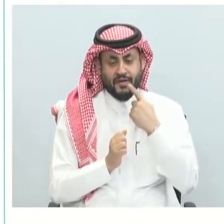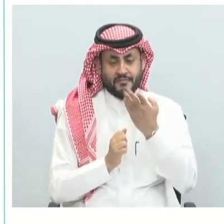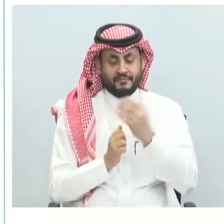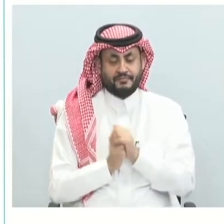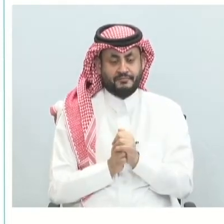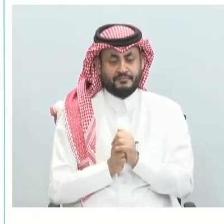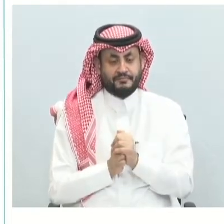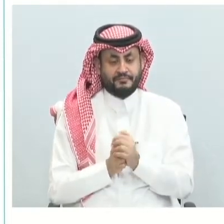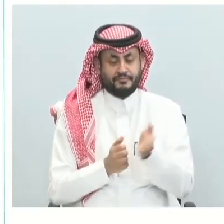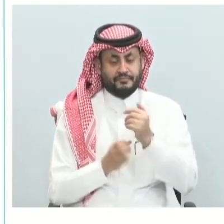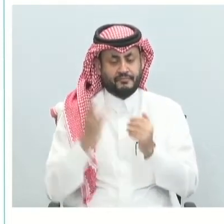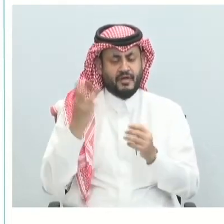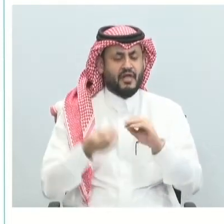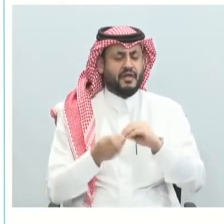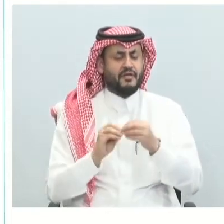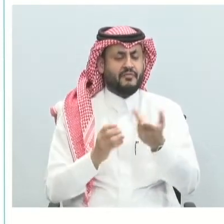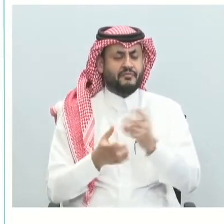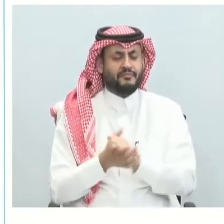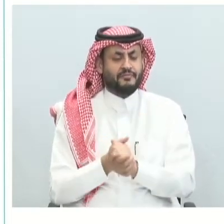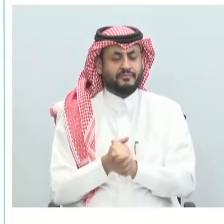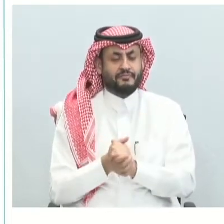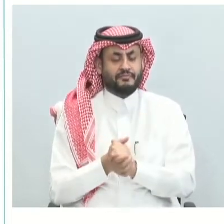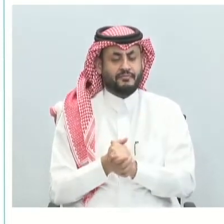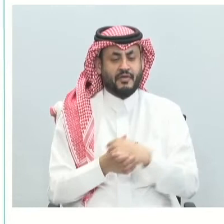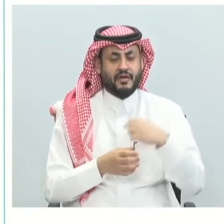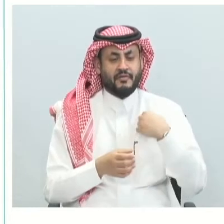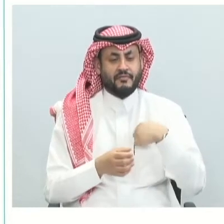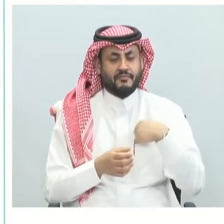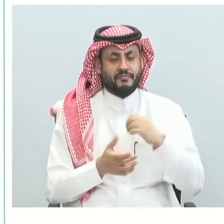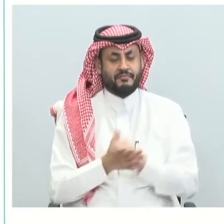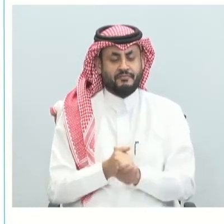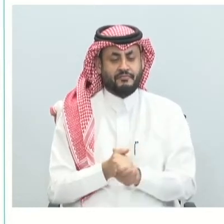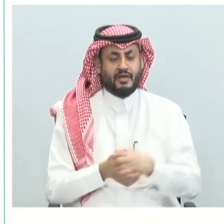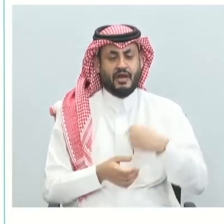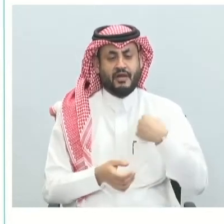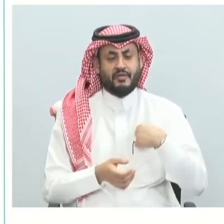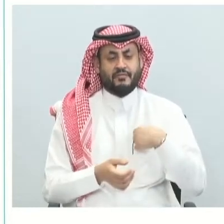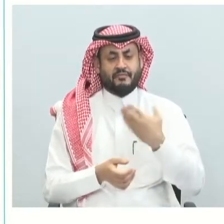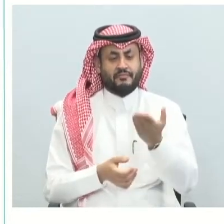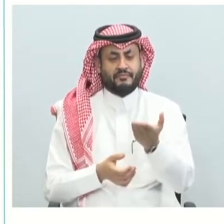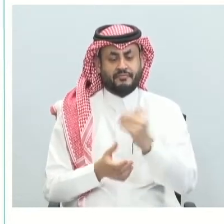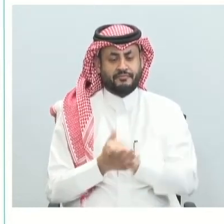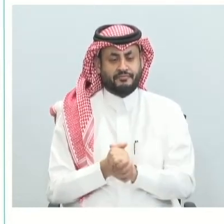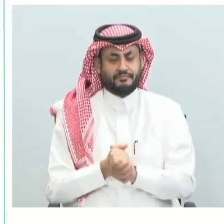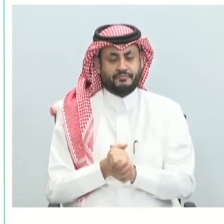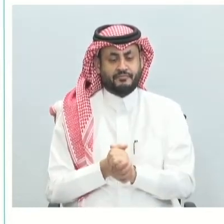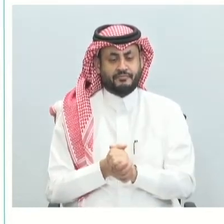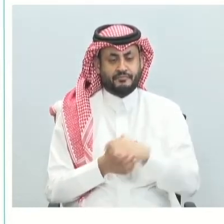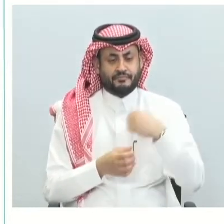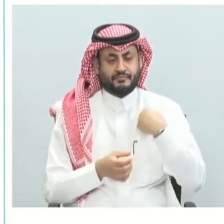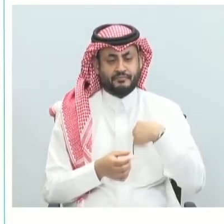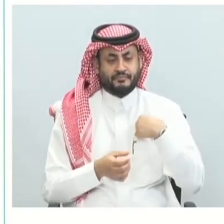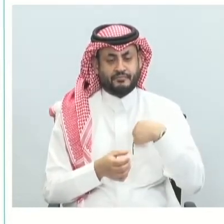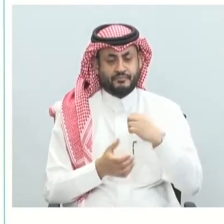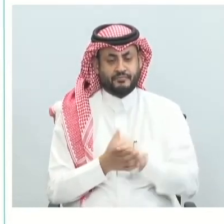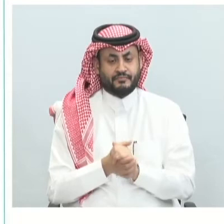today. Excellent. Number three, let's. White. I'm wearing white today. White. I'm